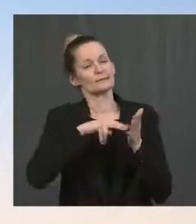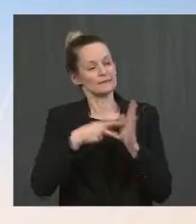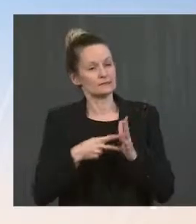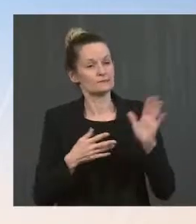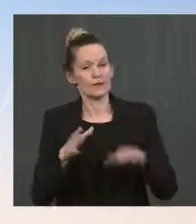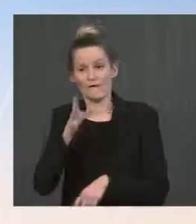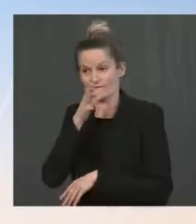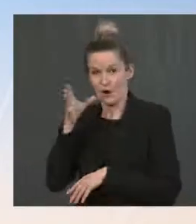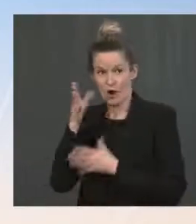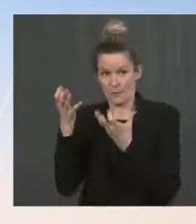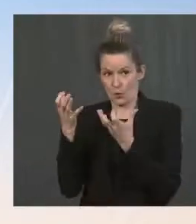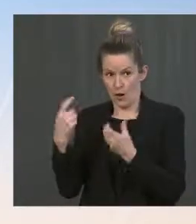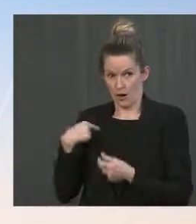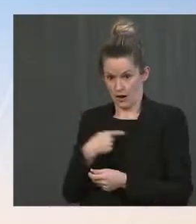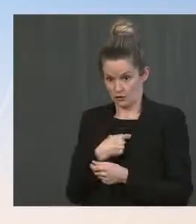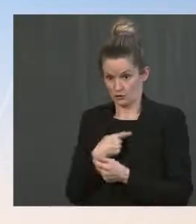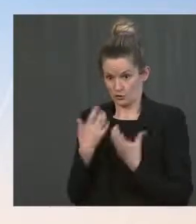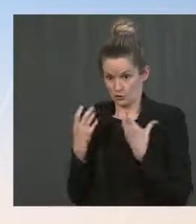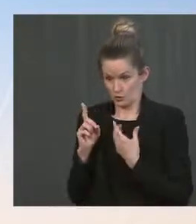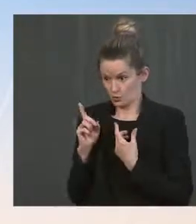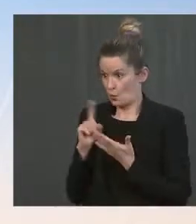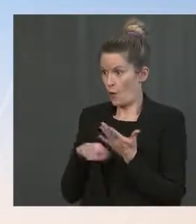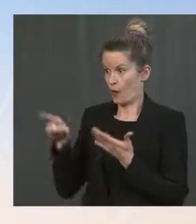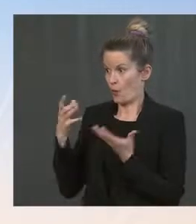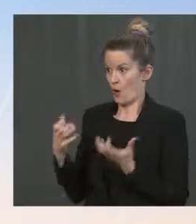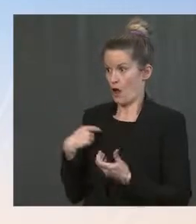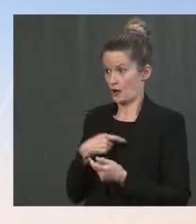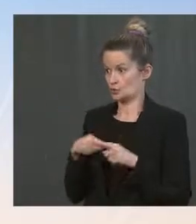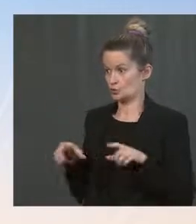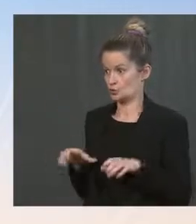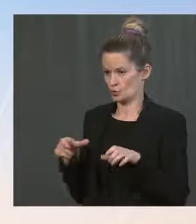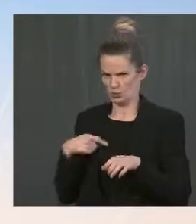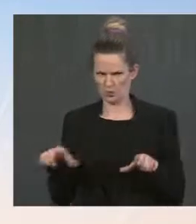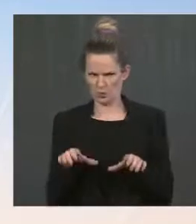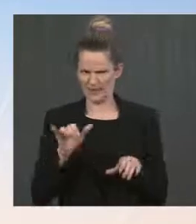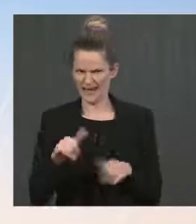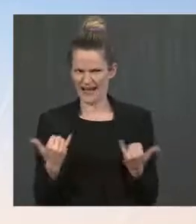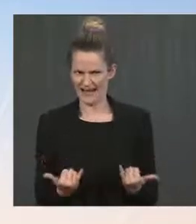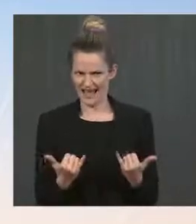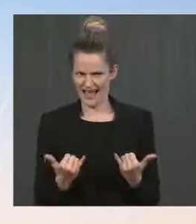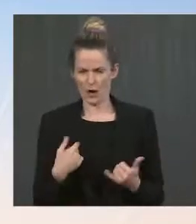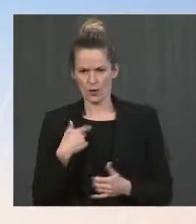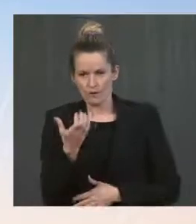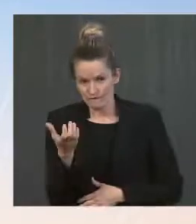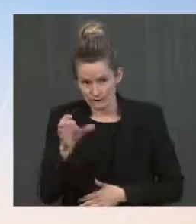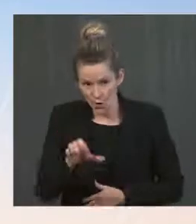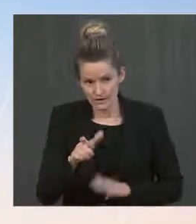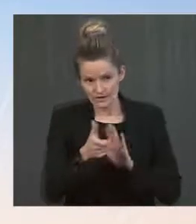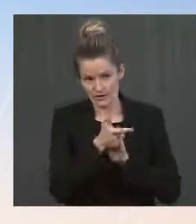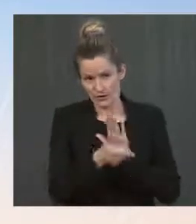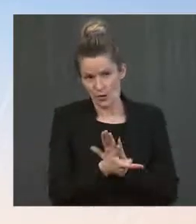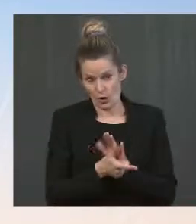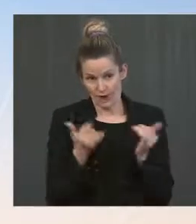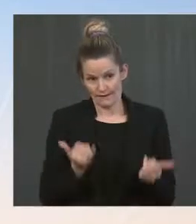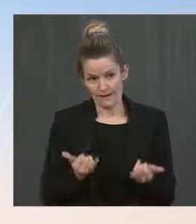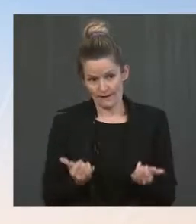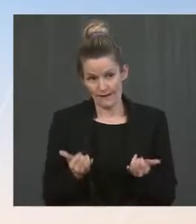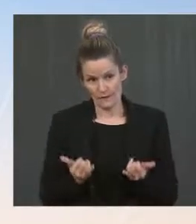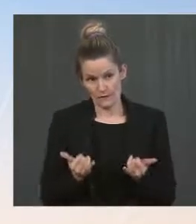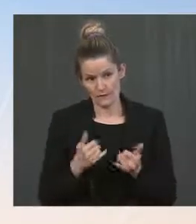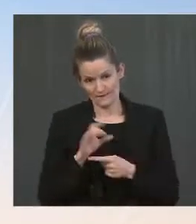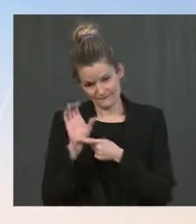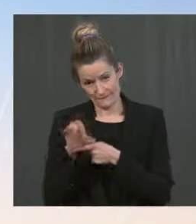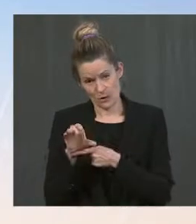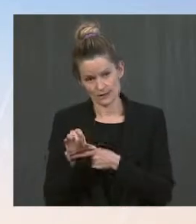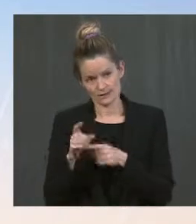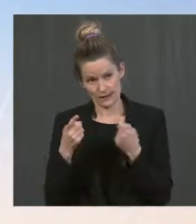are doing, which is to enforce the packers and stockyards and strengthen that. That's the vehicle by which you can determine whether the poultry tournament system,